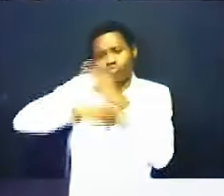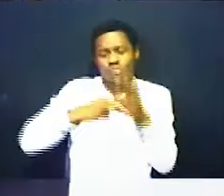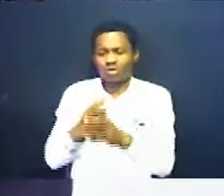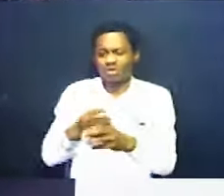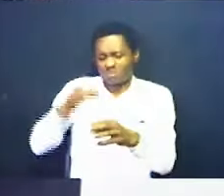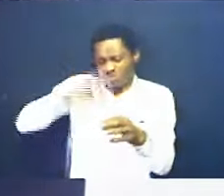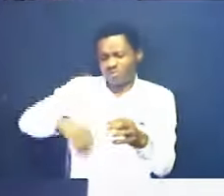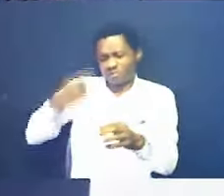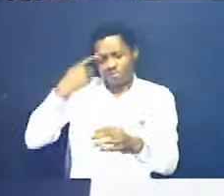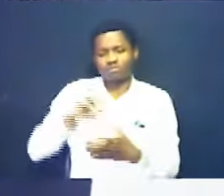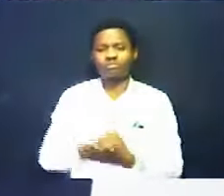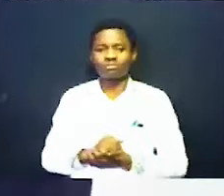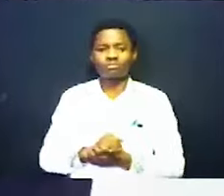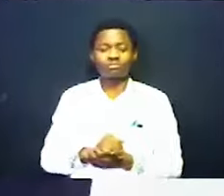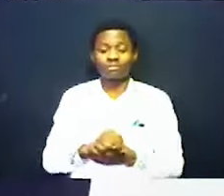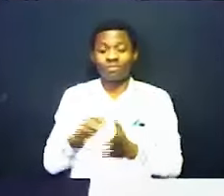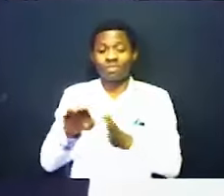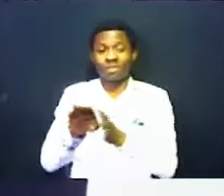Hebrews